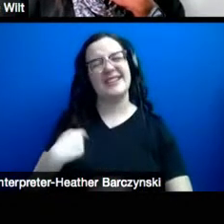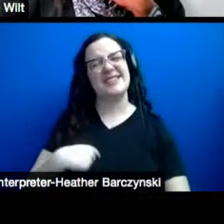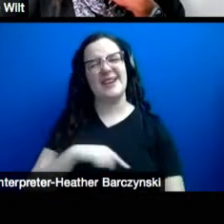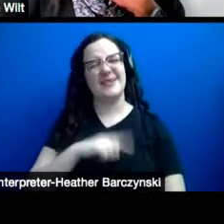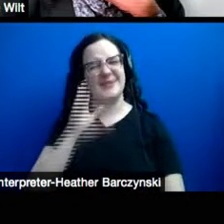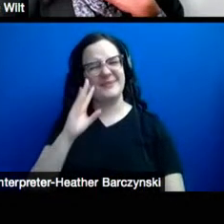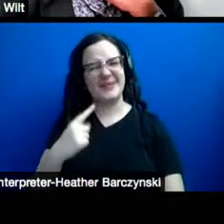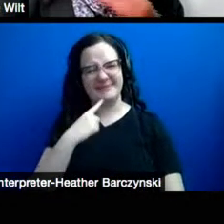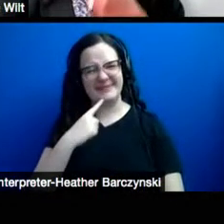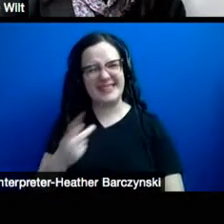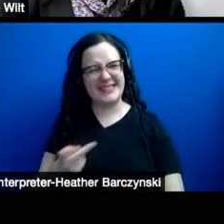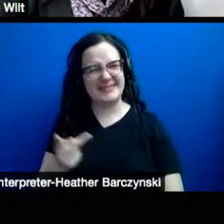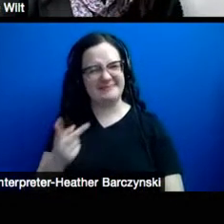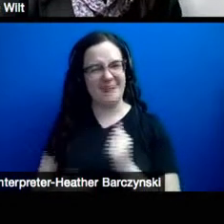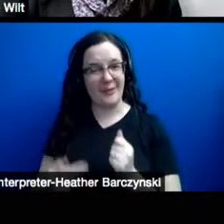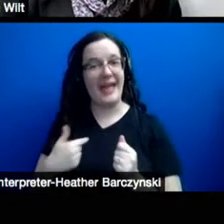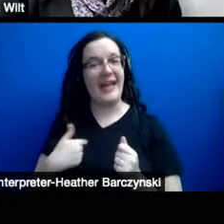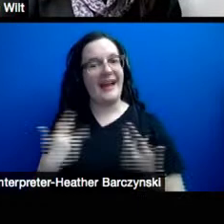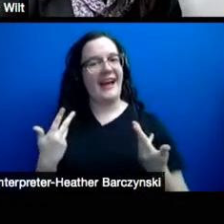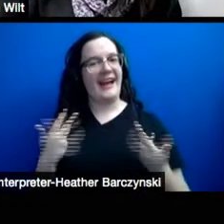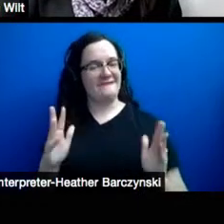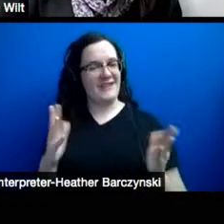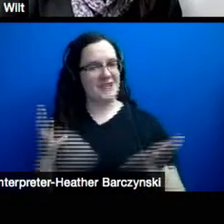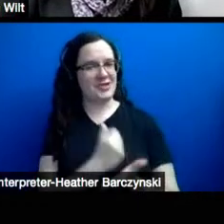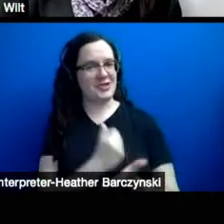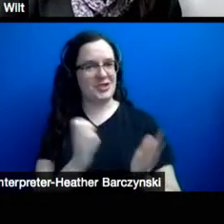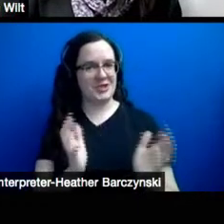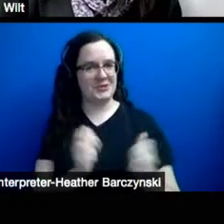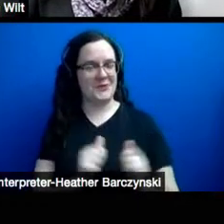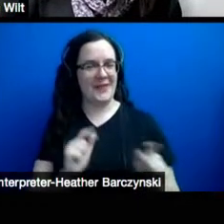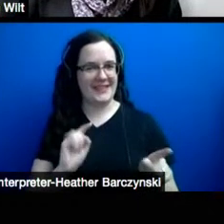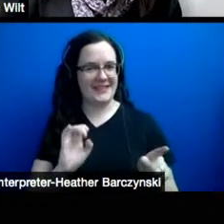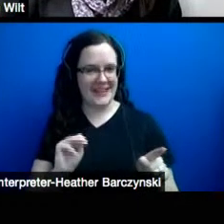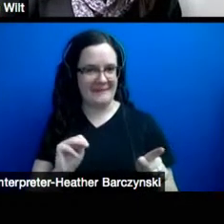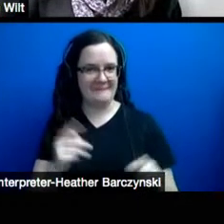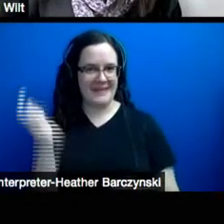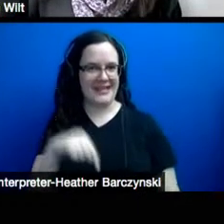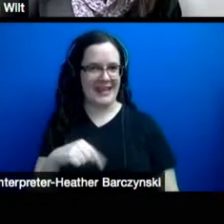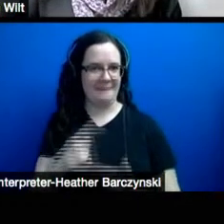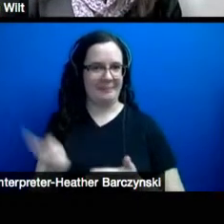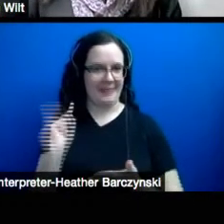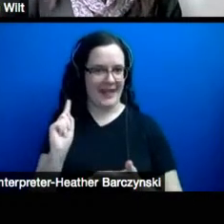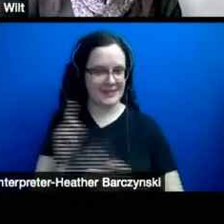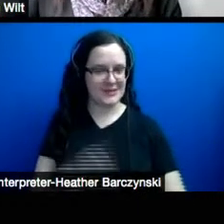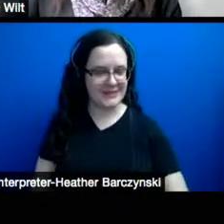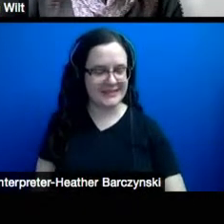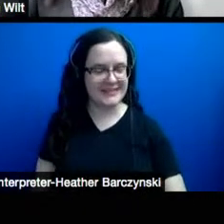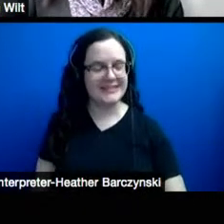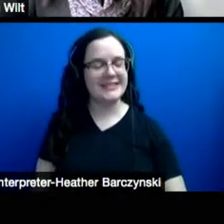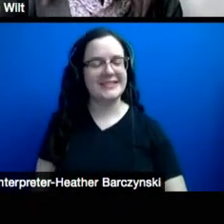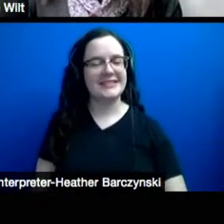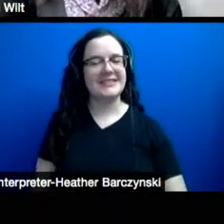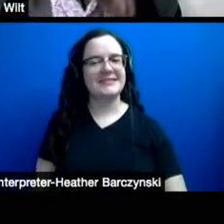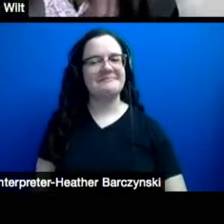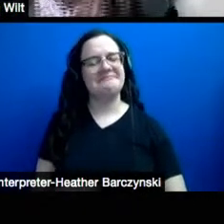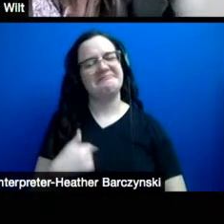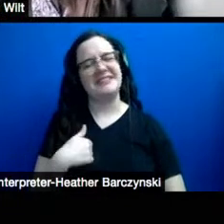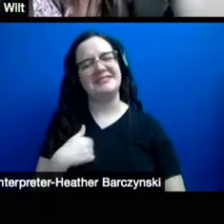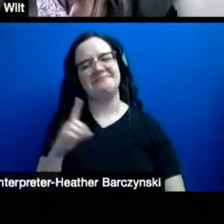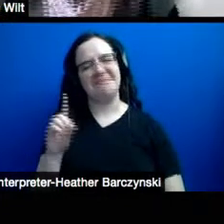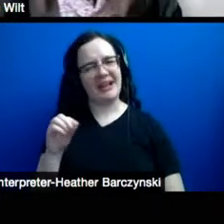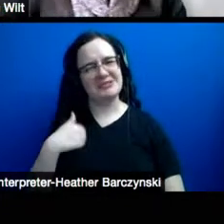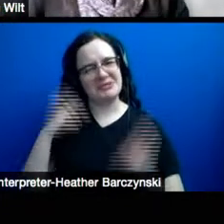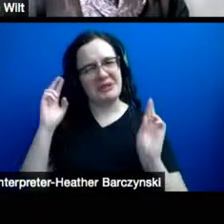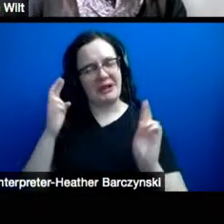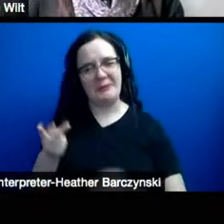had a chance to talk to Tim when he stopped by last week, and I do. I hope they both